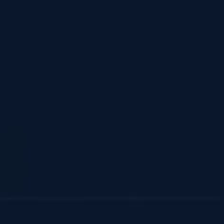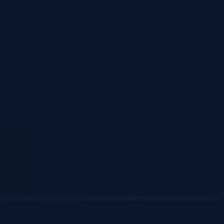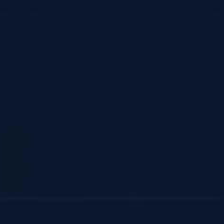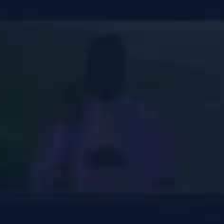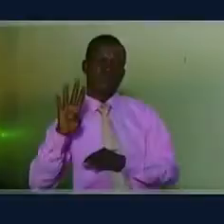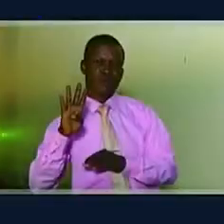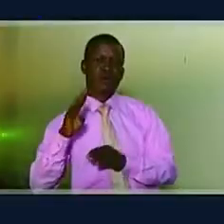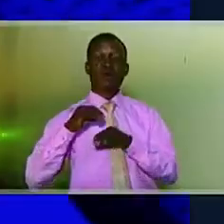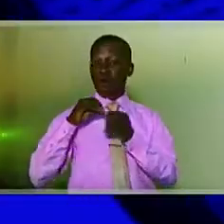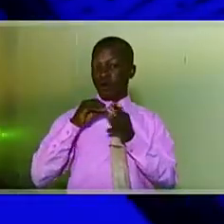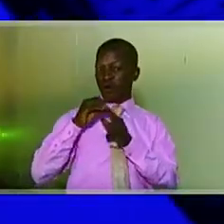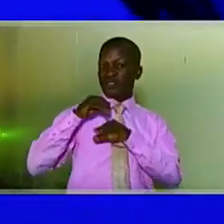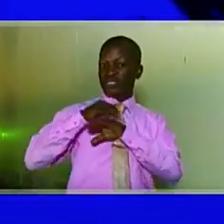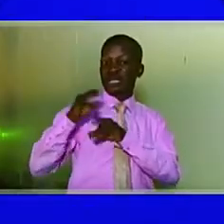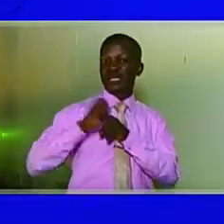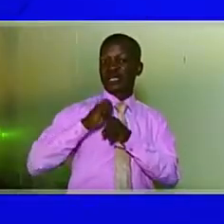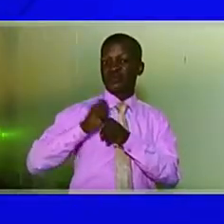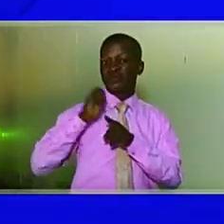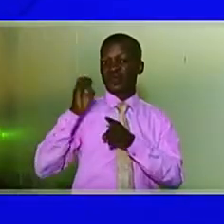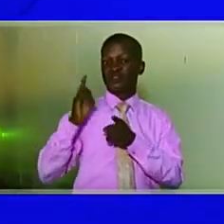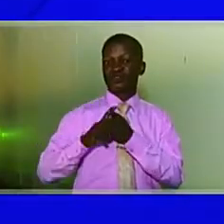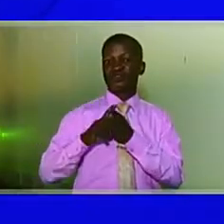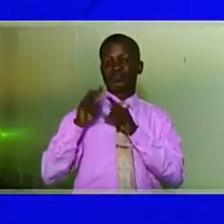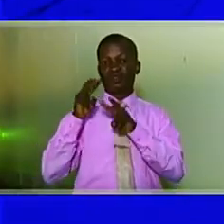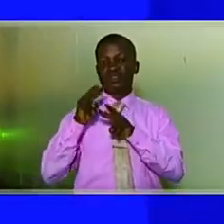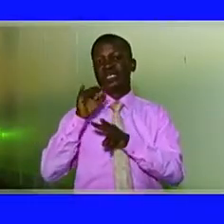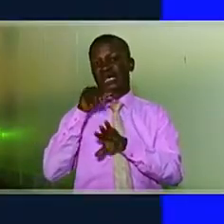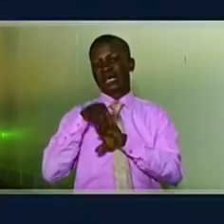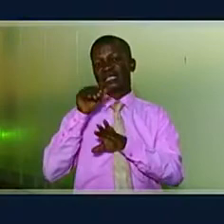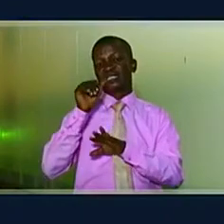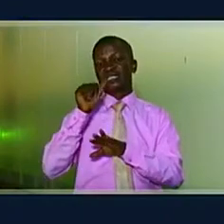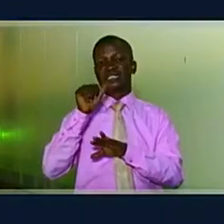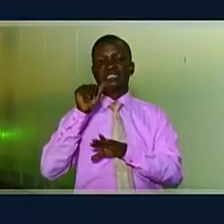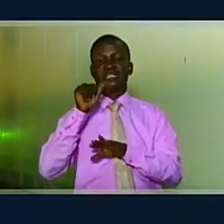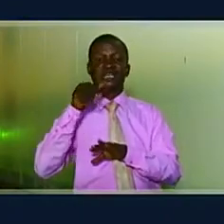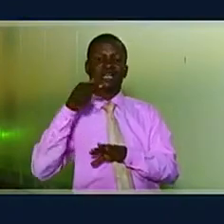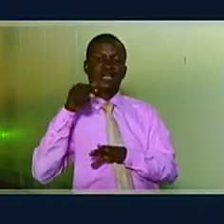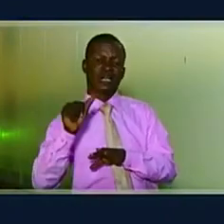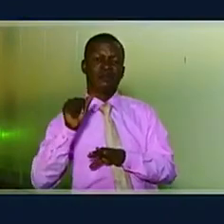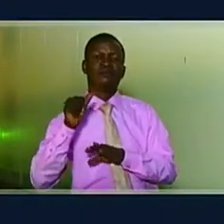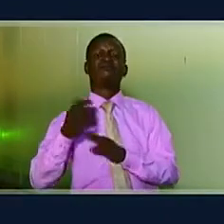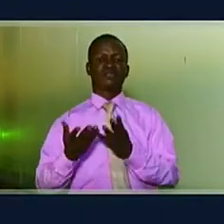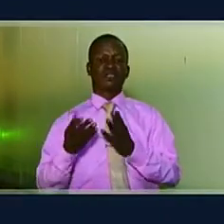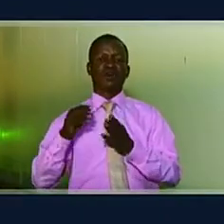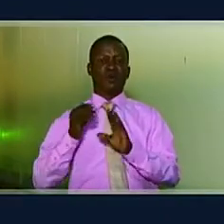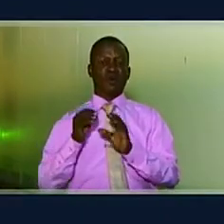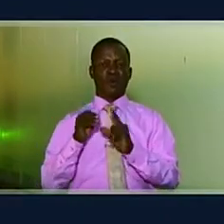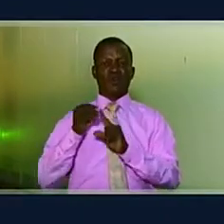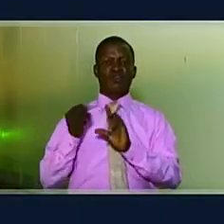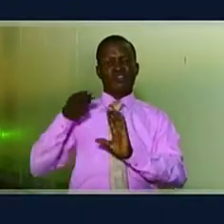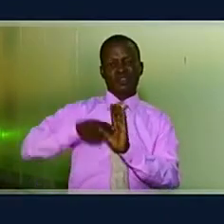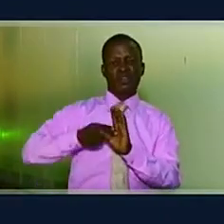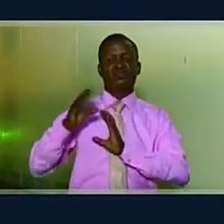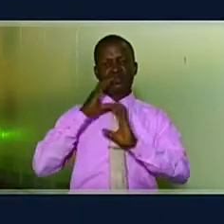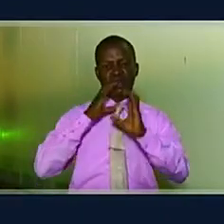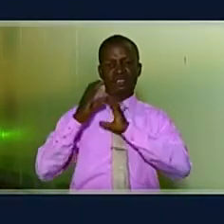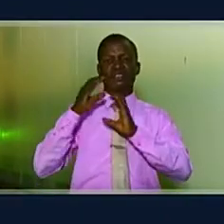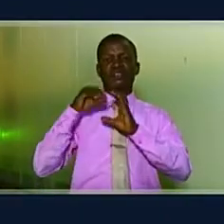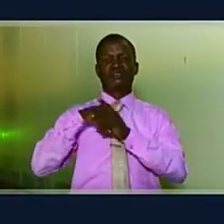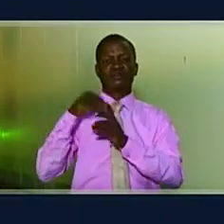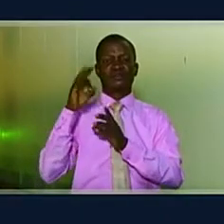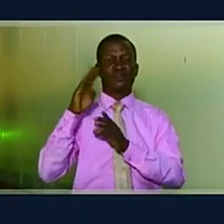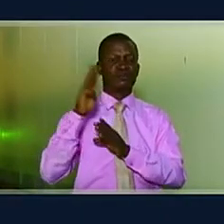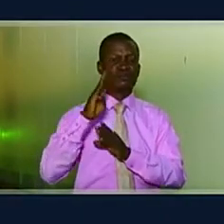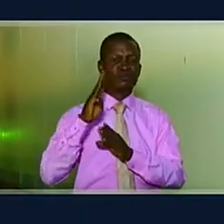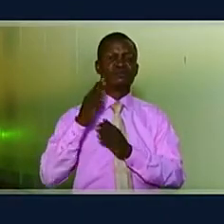0903-800-7744, or send an email to watchingthevote@yiaga.org, or simply join the conversation on Facebook and on Twitter using our